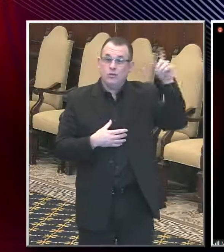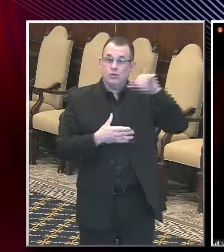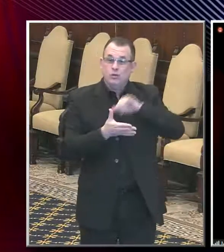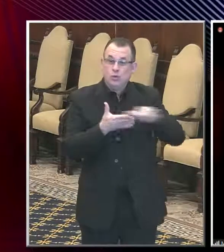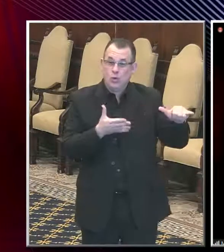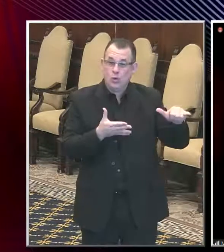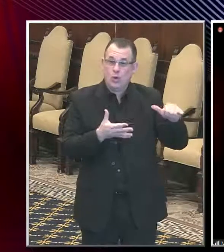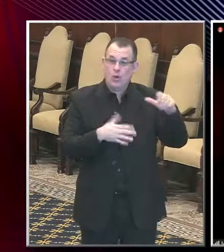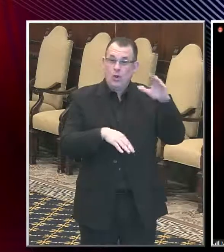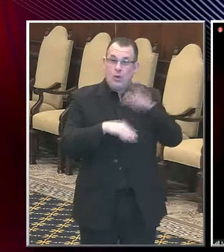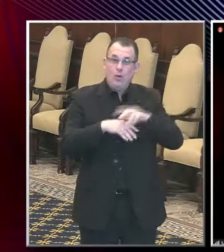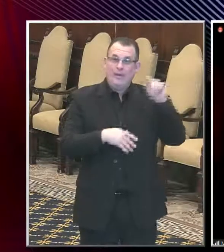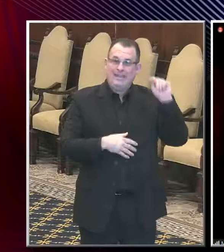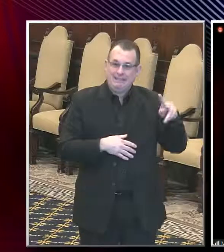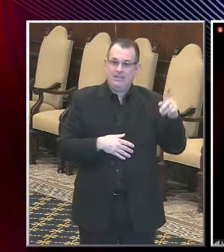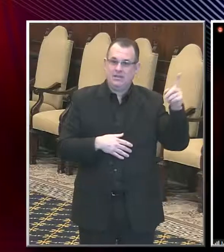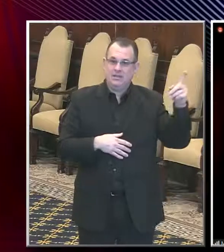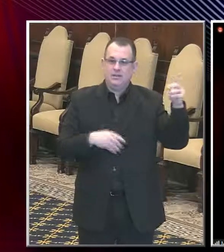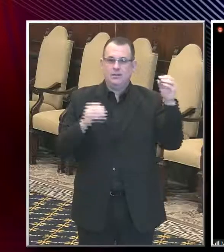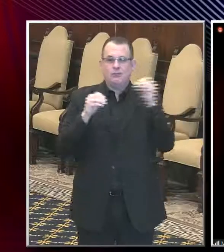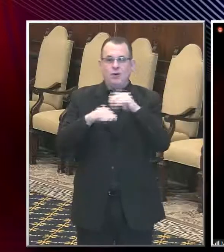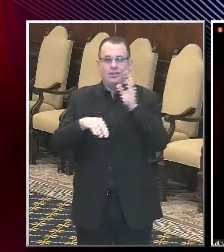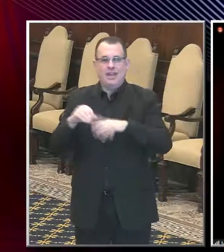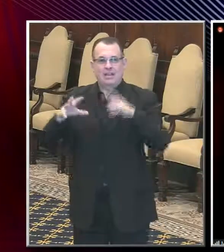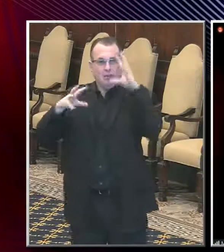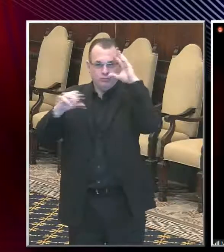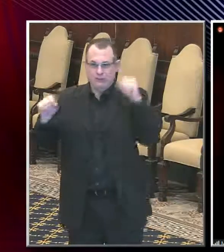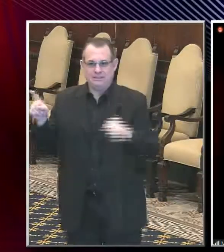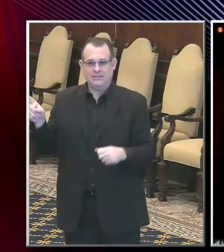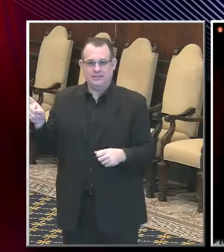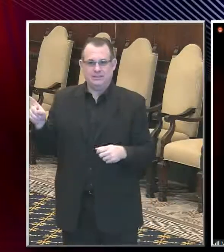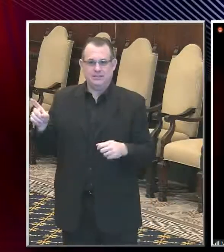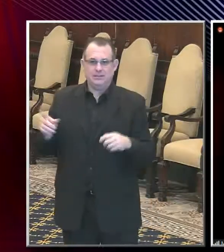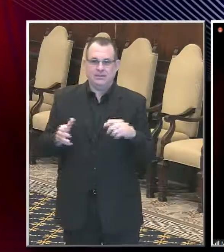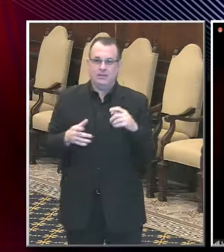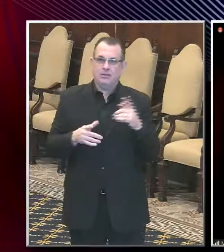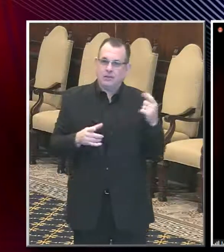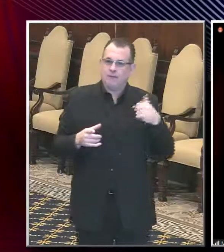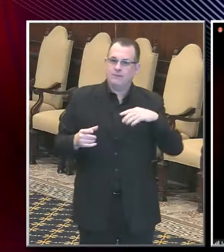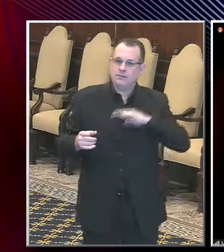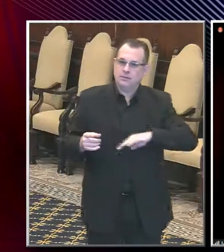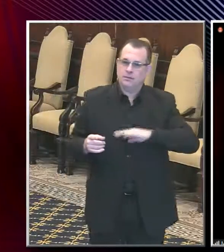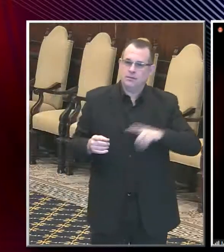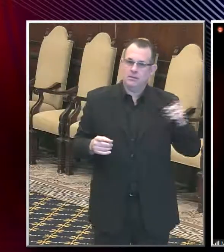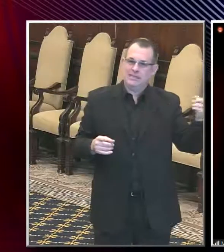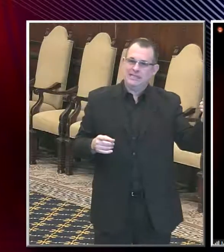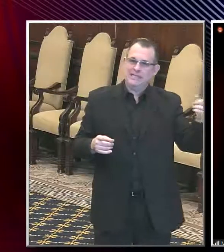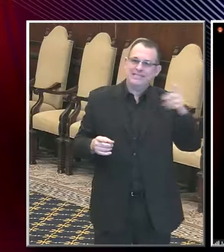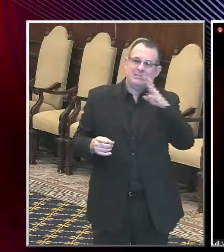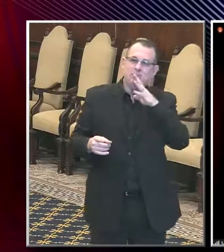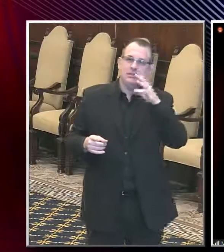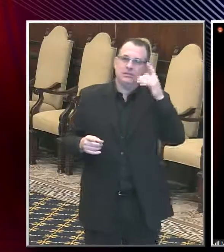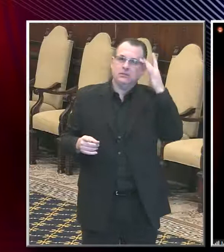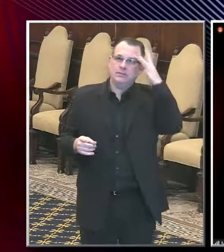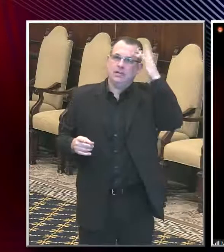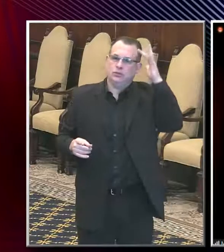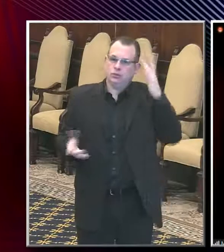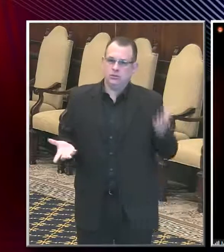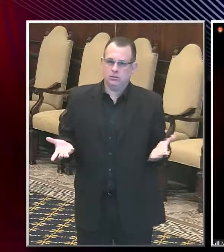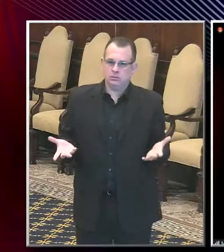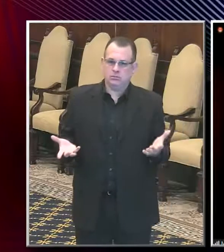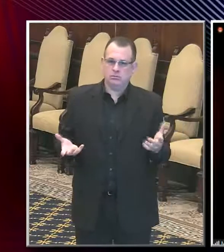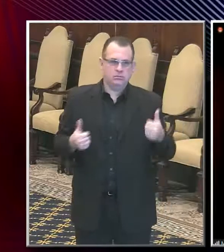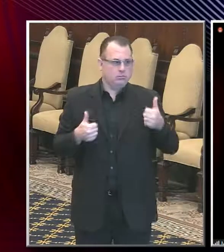he's one of the few people speaking sense. But as far as we've done some lighted buildings in an effort to lit the bridge and lit